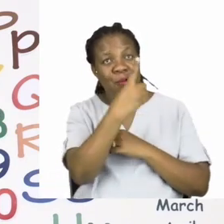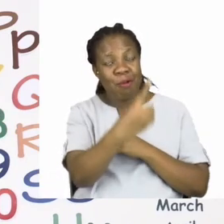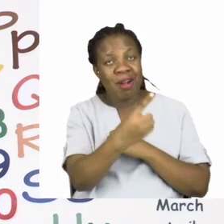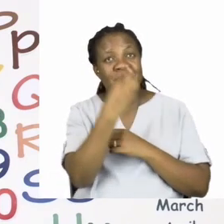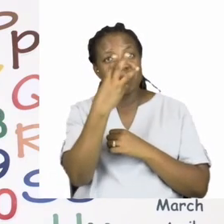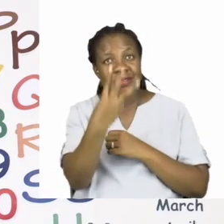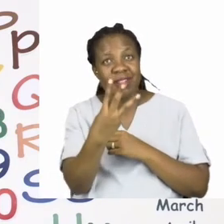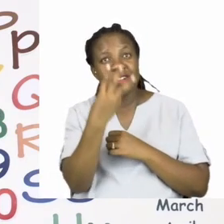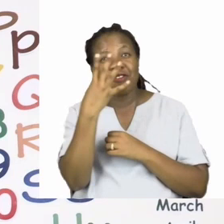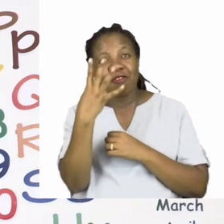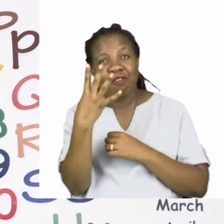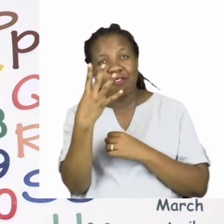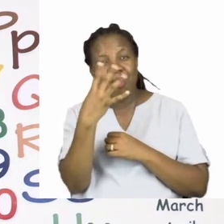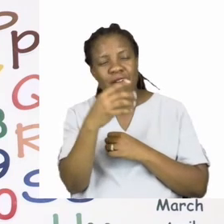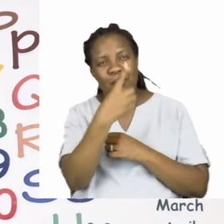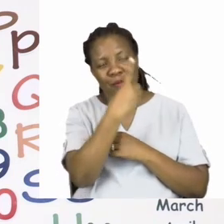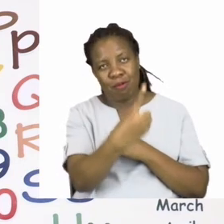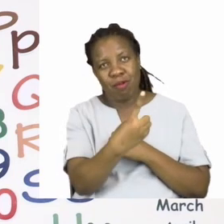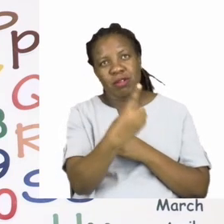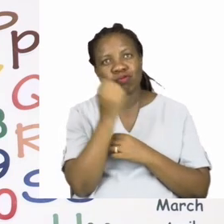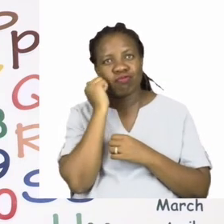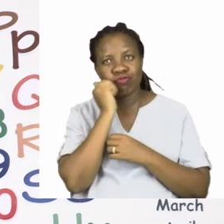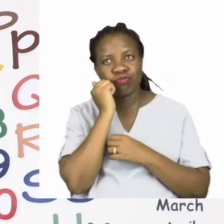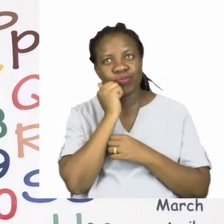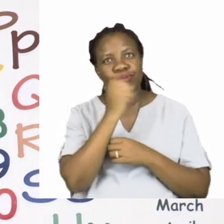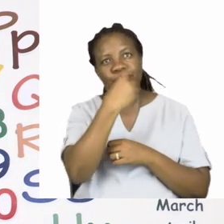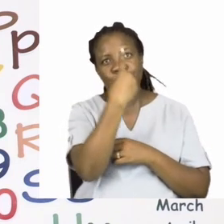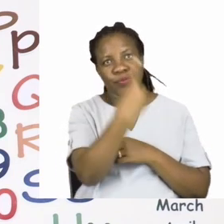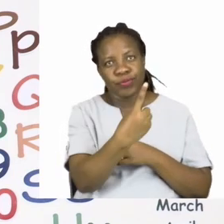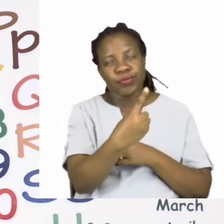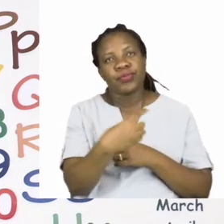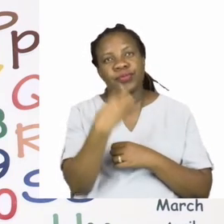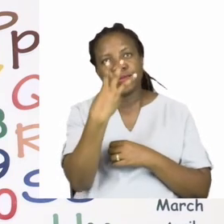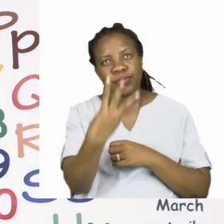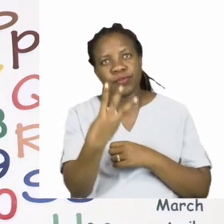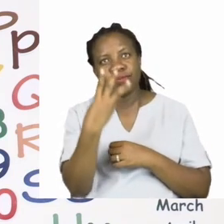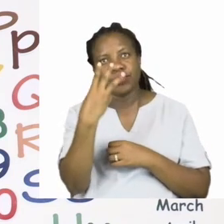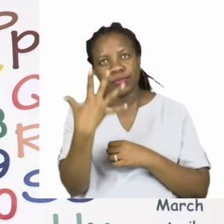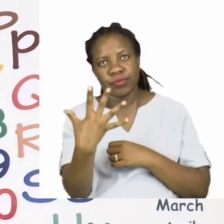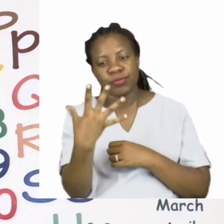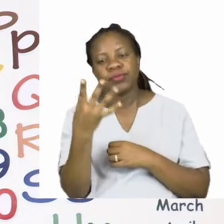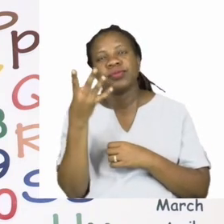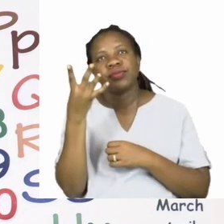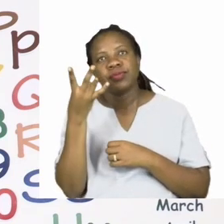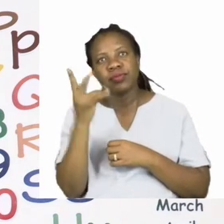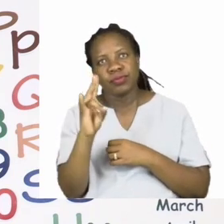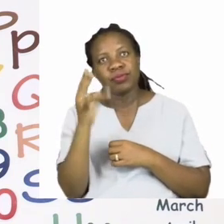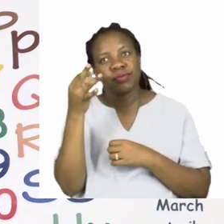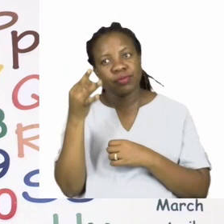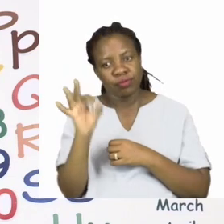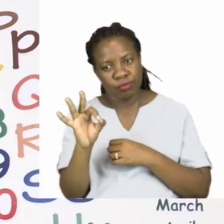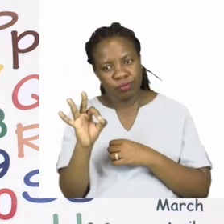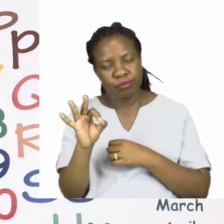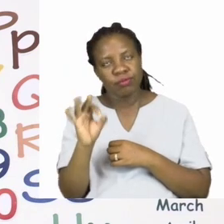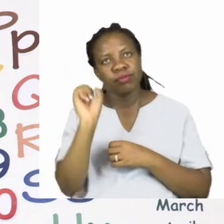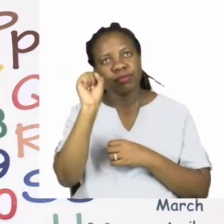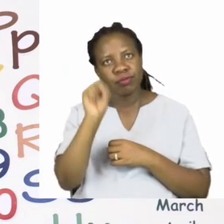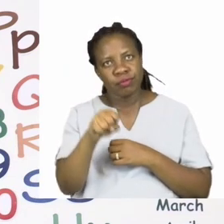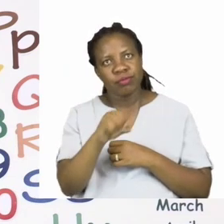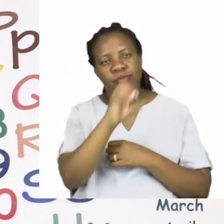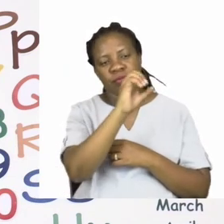is actually the unit. So Mrs. Unit must end with